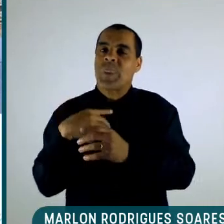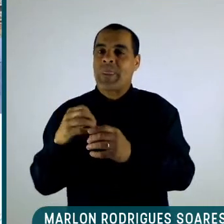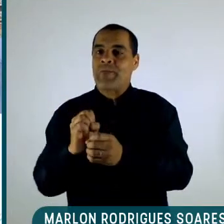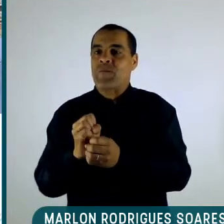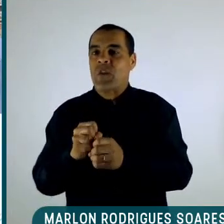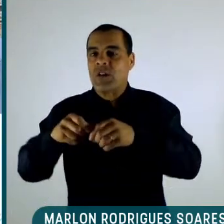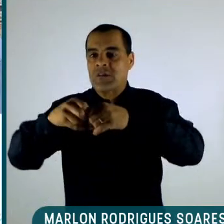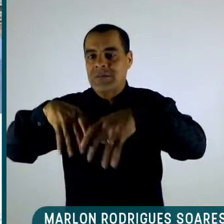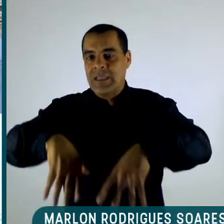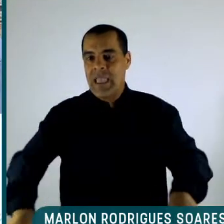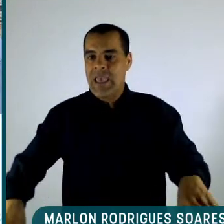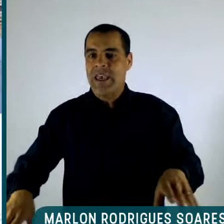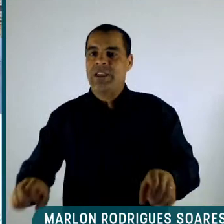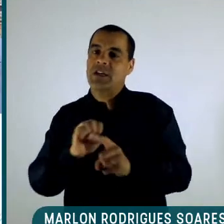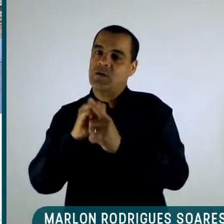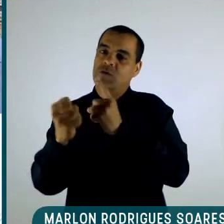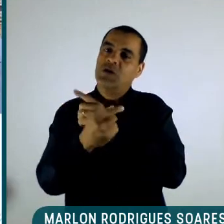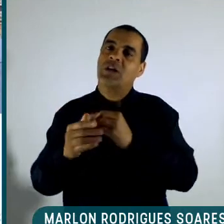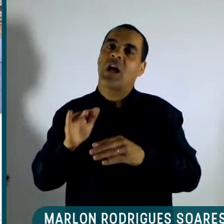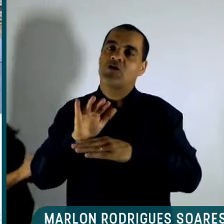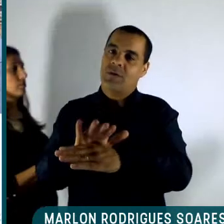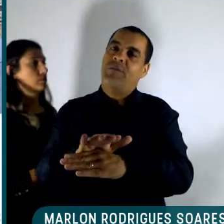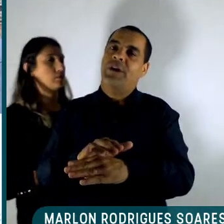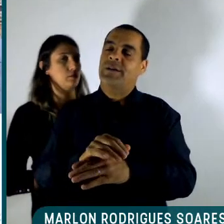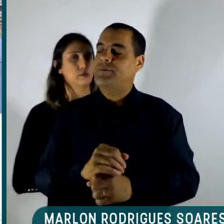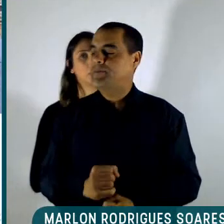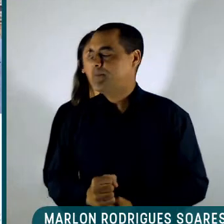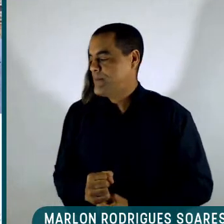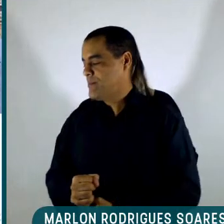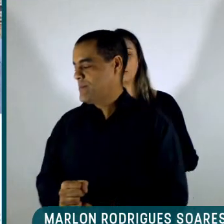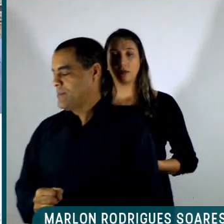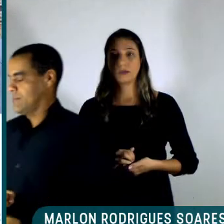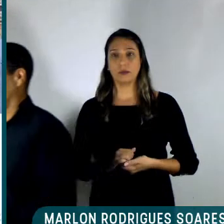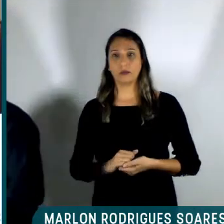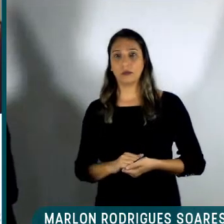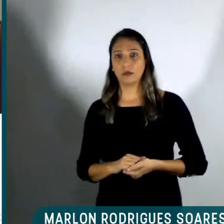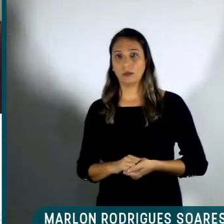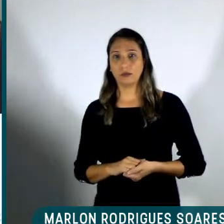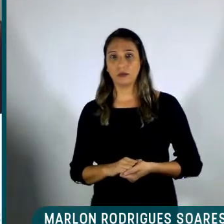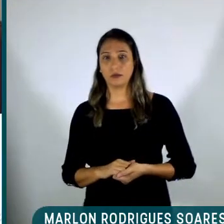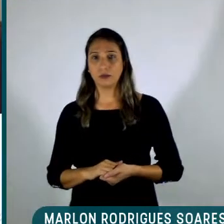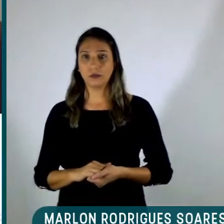of solidarity, may help each other, and that society may support that.